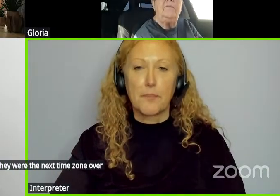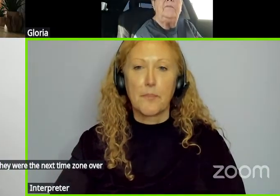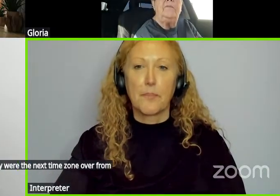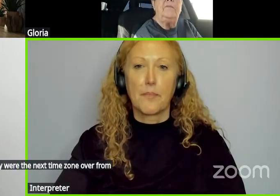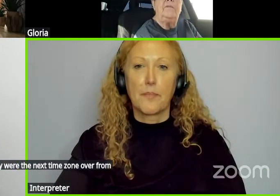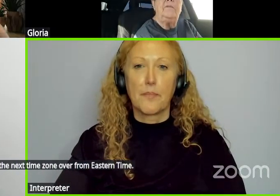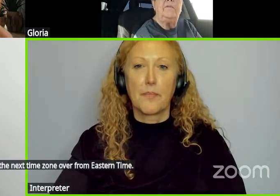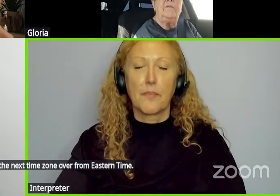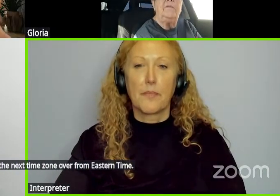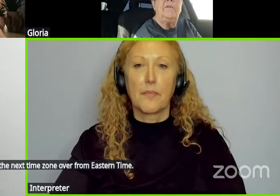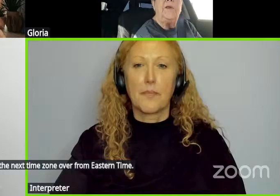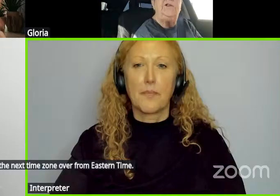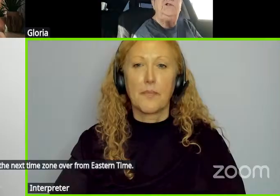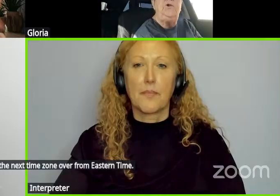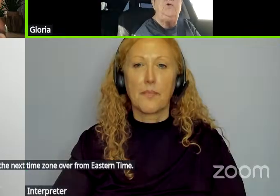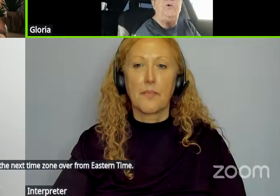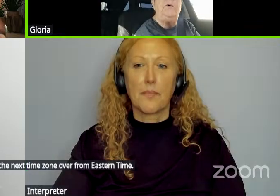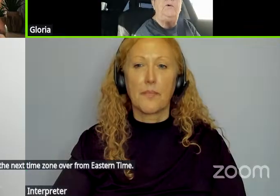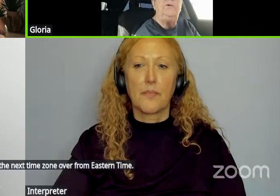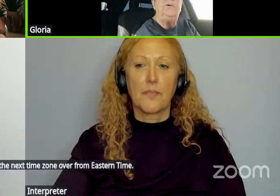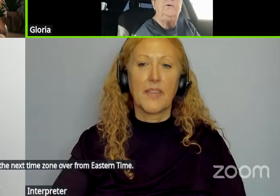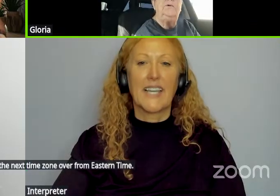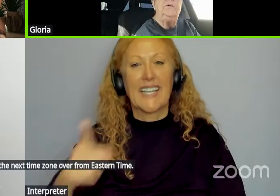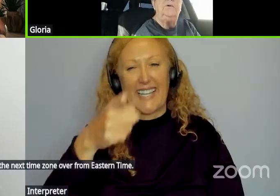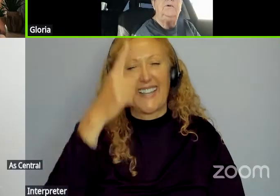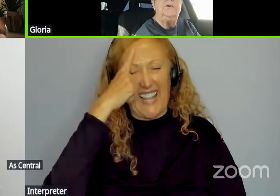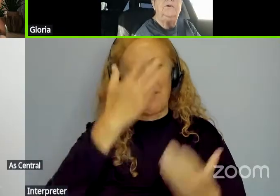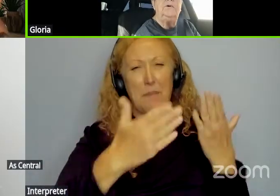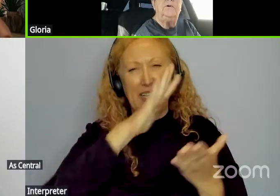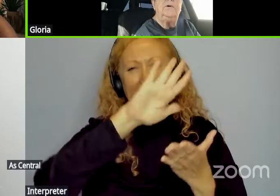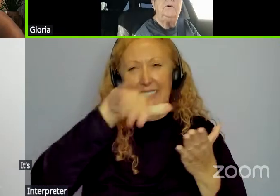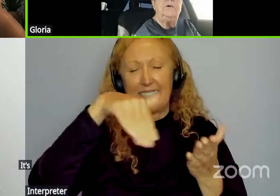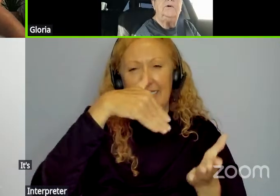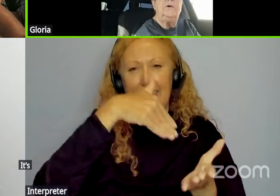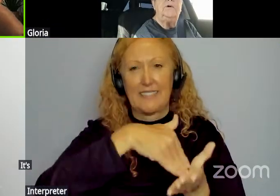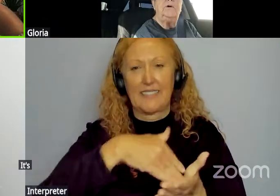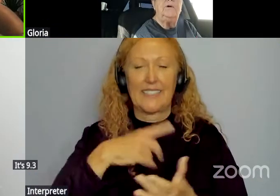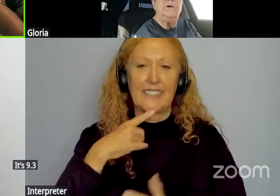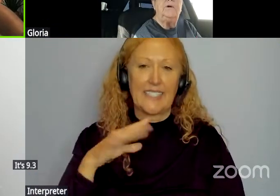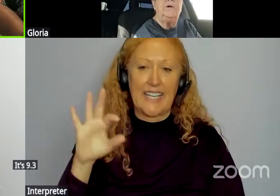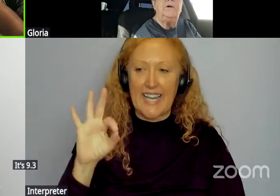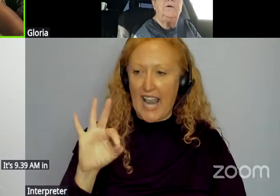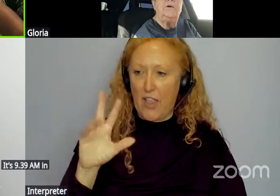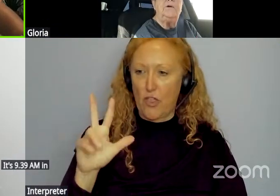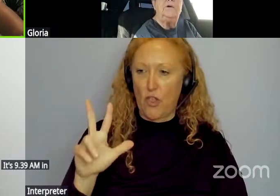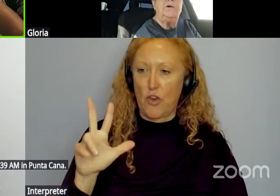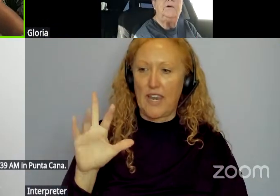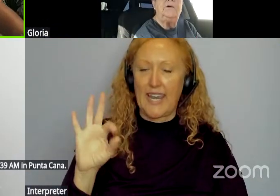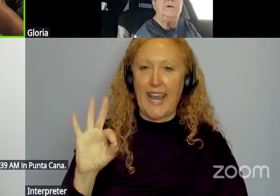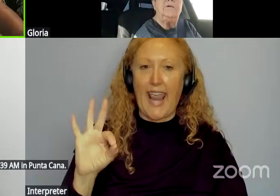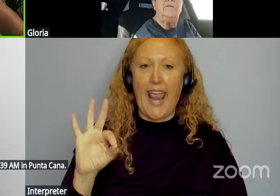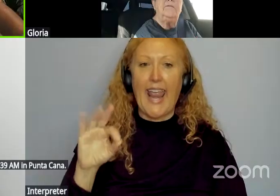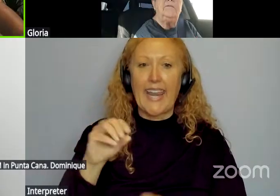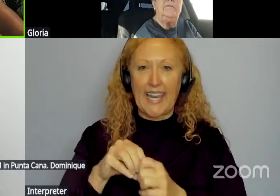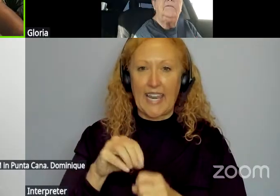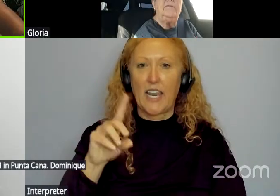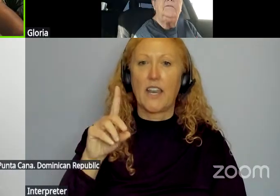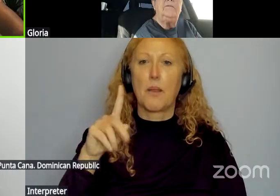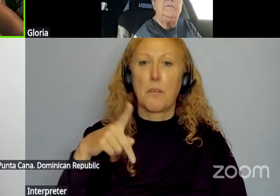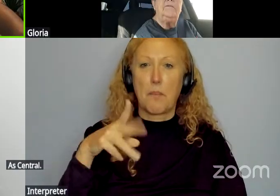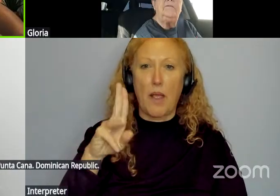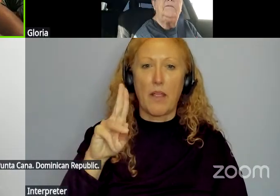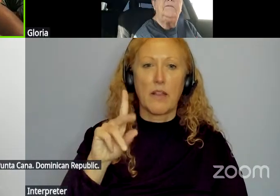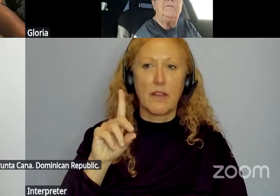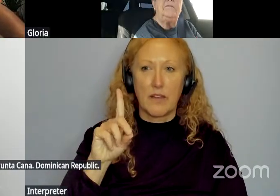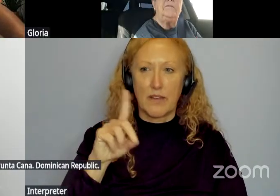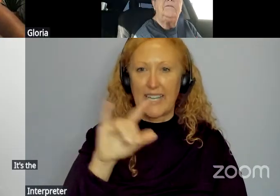time. That's Central. It's 9:39 a.m. in Punta Cana, Dominican Republic.